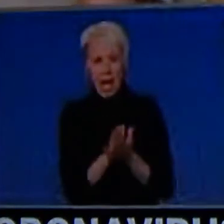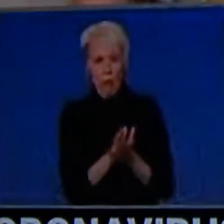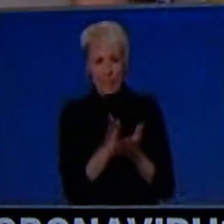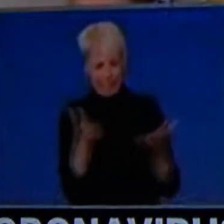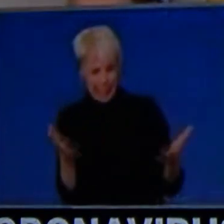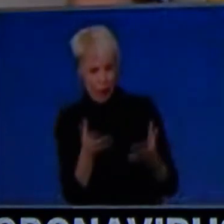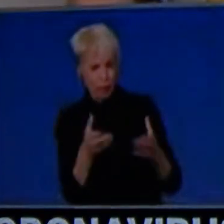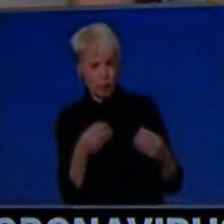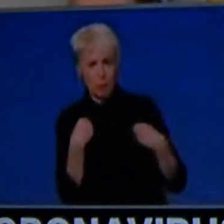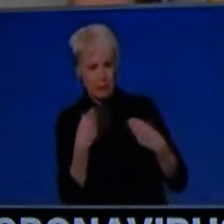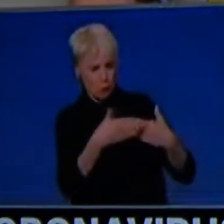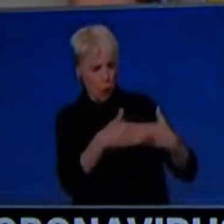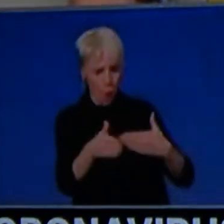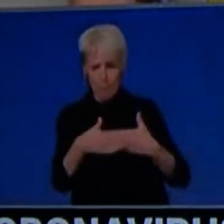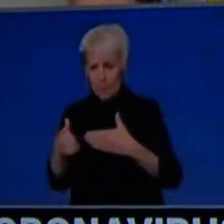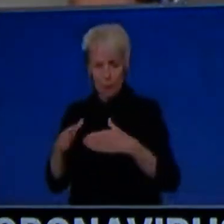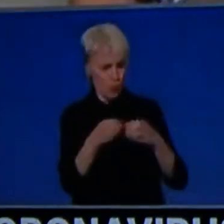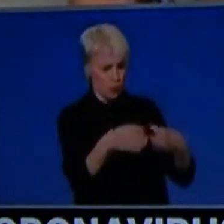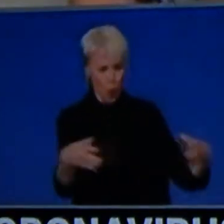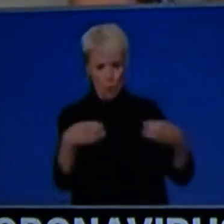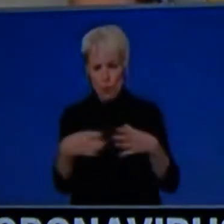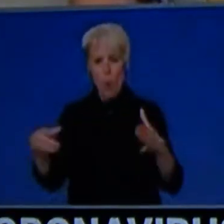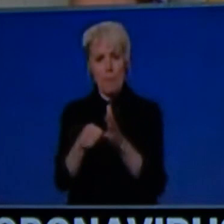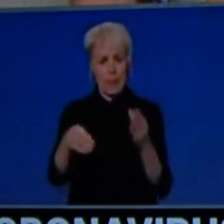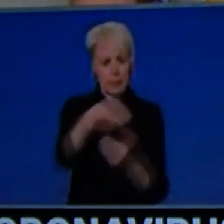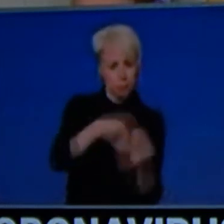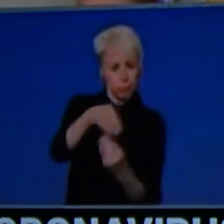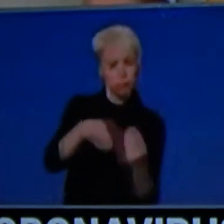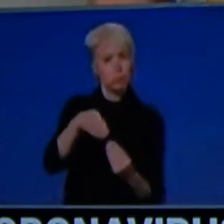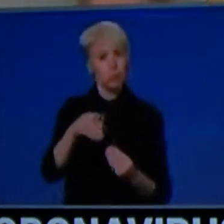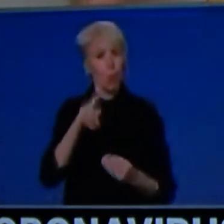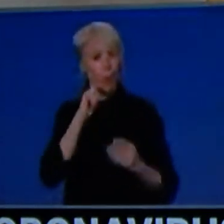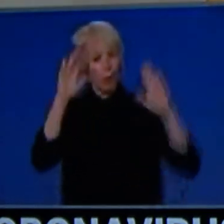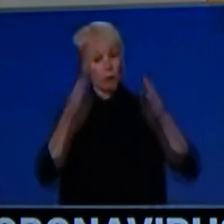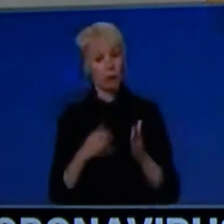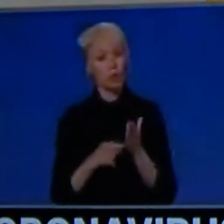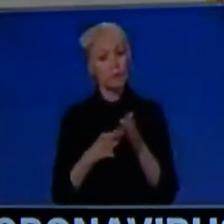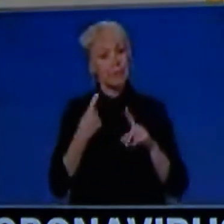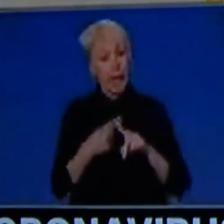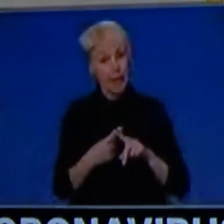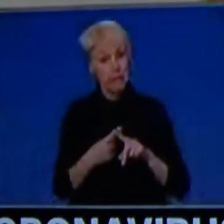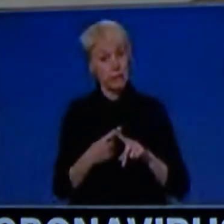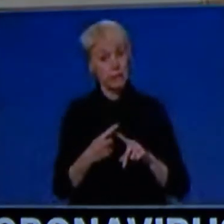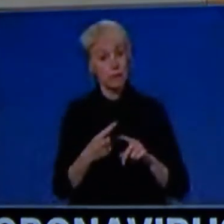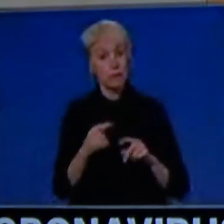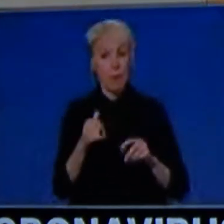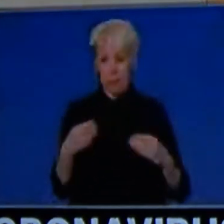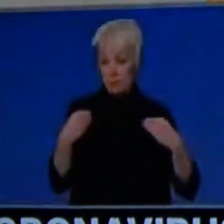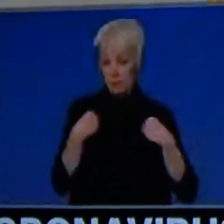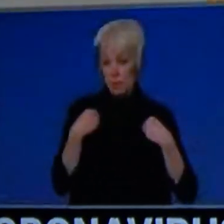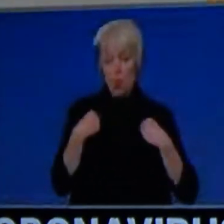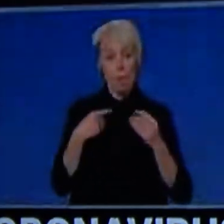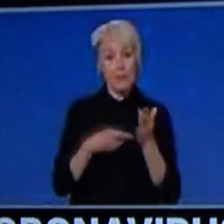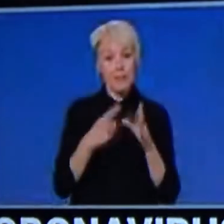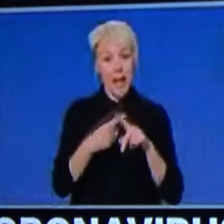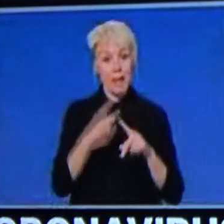federal perspective at least, to see changes, the lowering of taxes that are seen as impediments, like corporate taxes and changes to IR laws and things